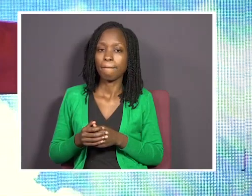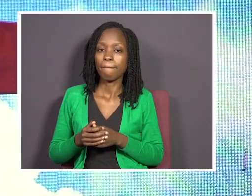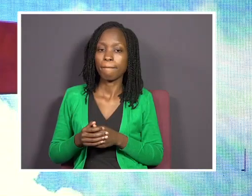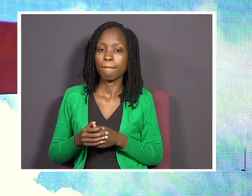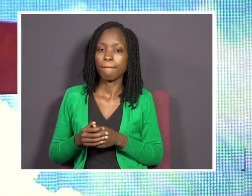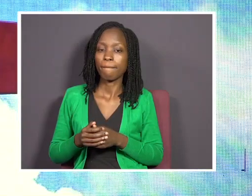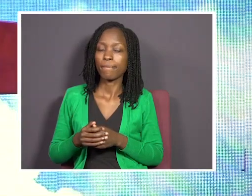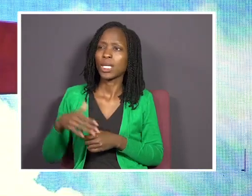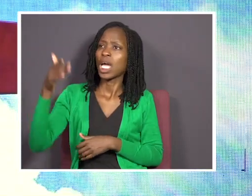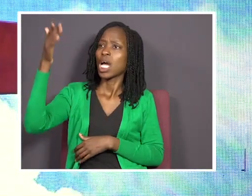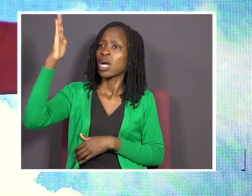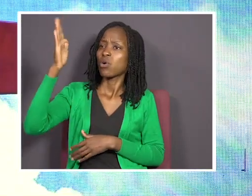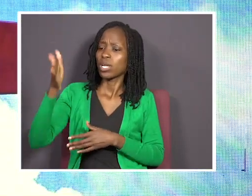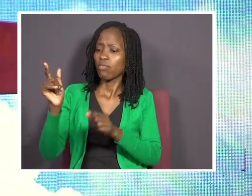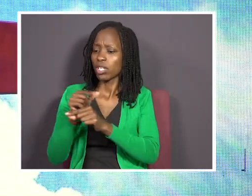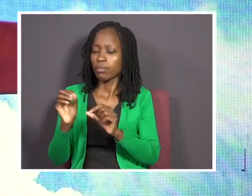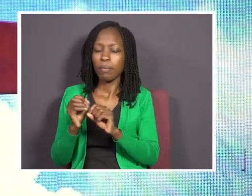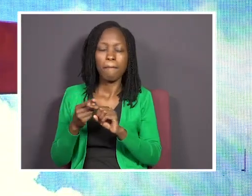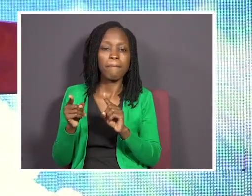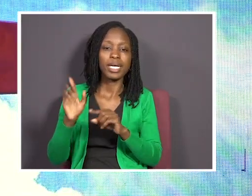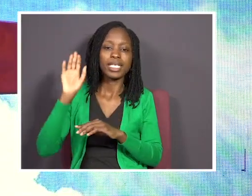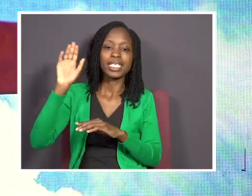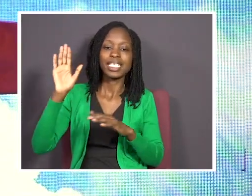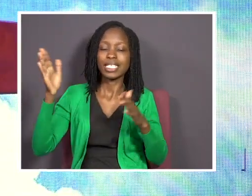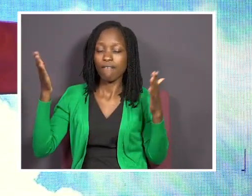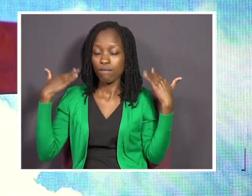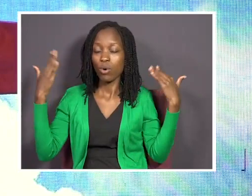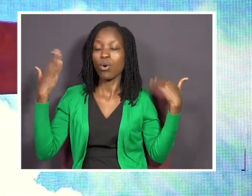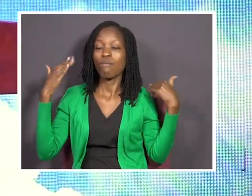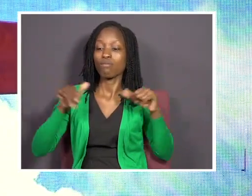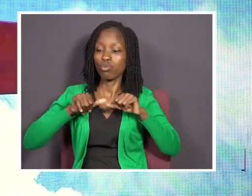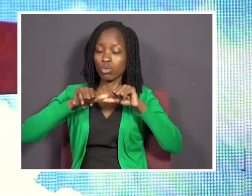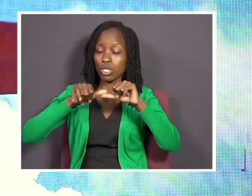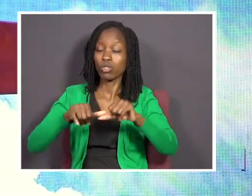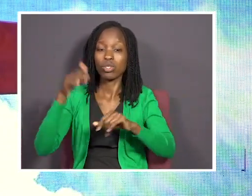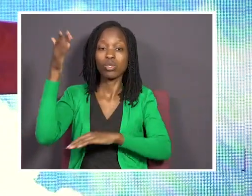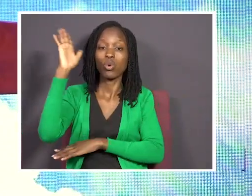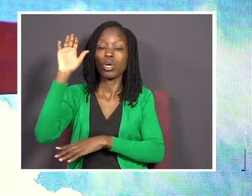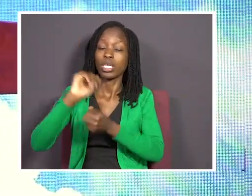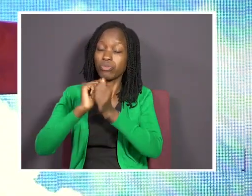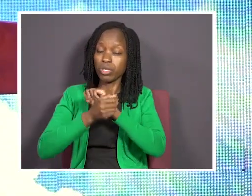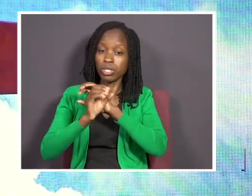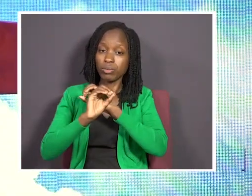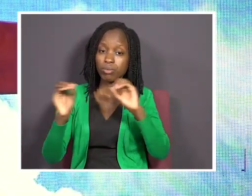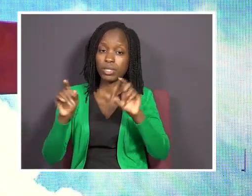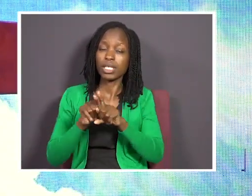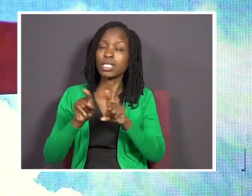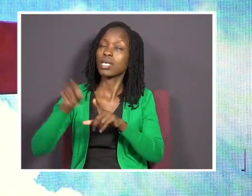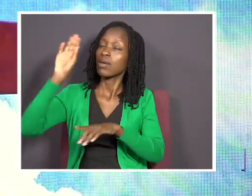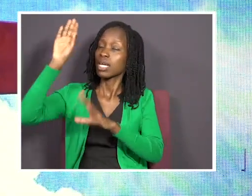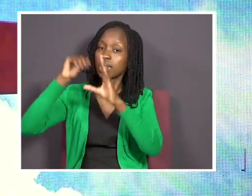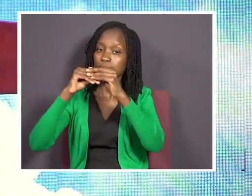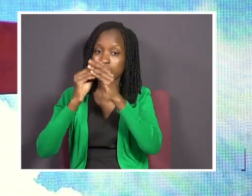a God who is there just for a moment. He is continuously God. He is unchanging, and he